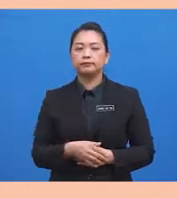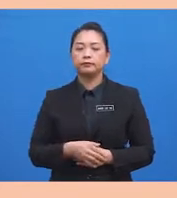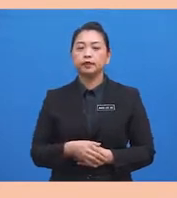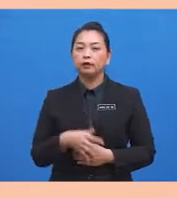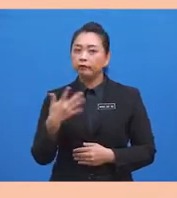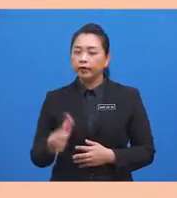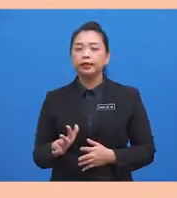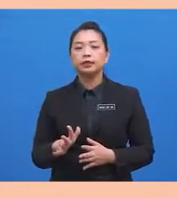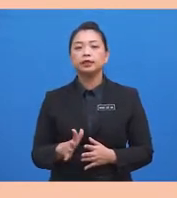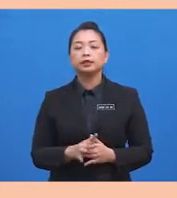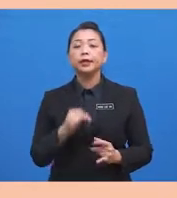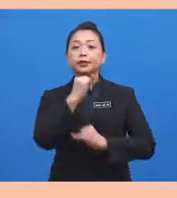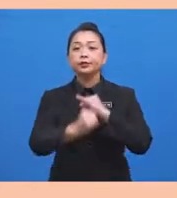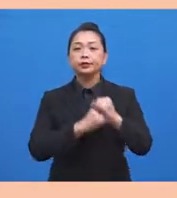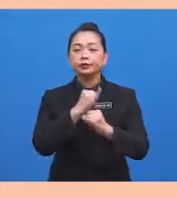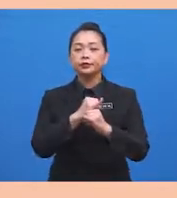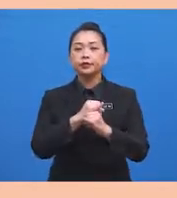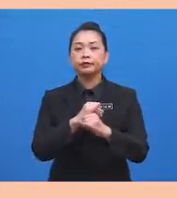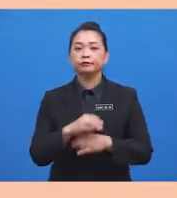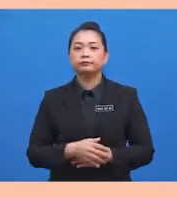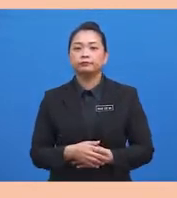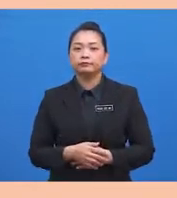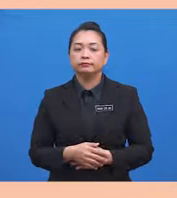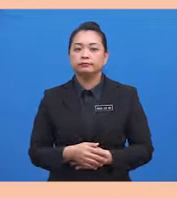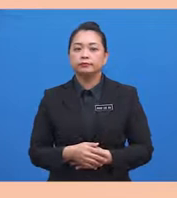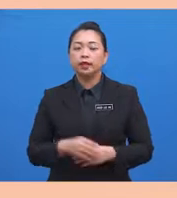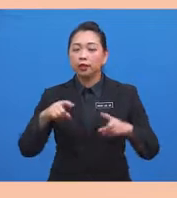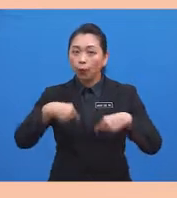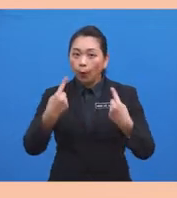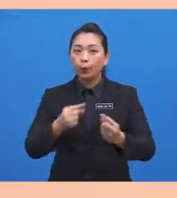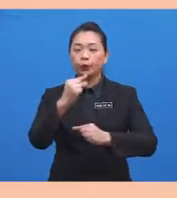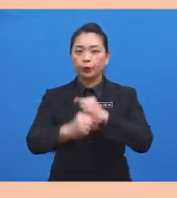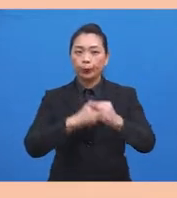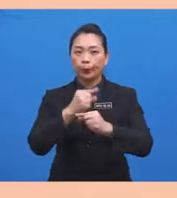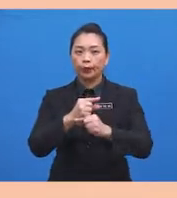the international arena, which is also the same as hip-hop going global.